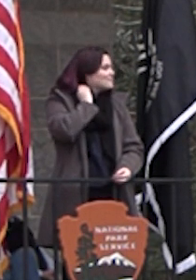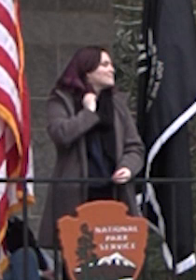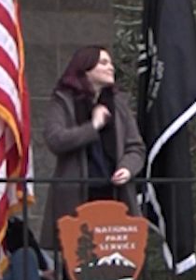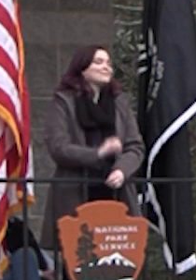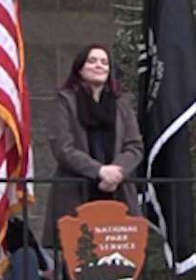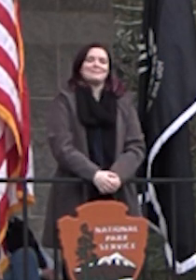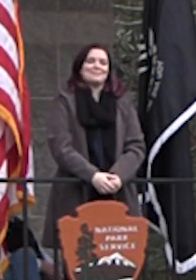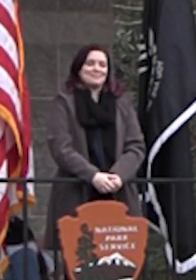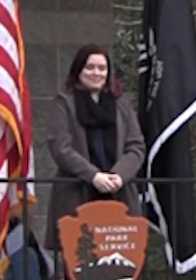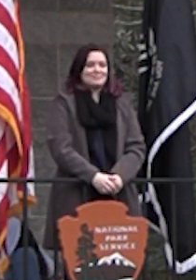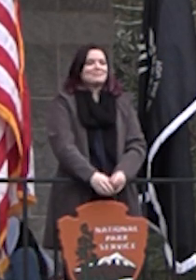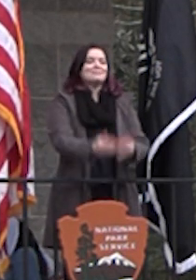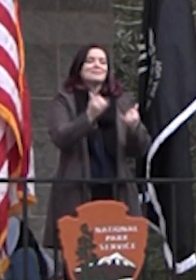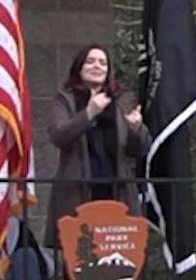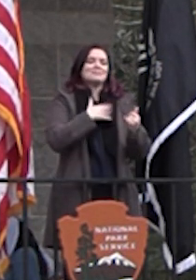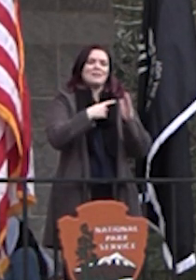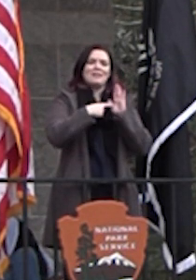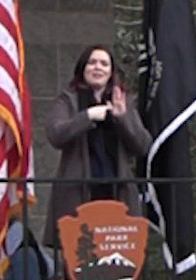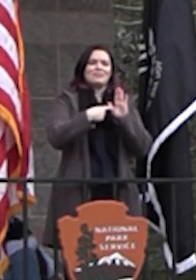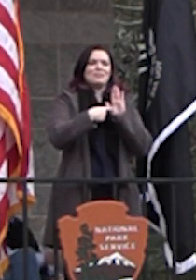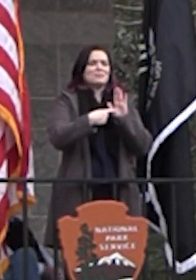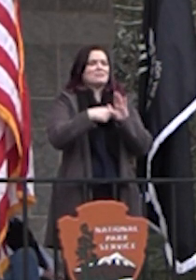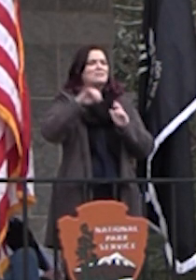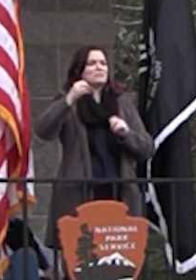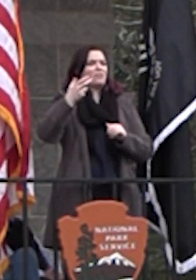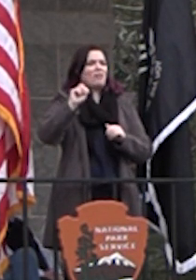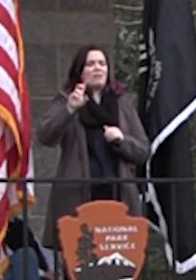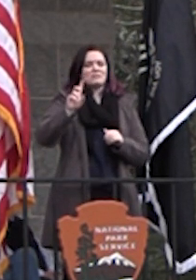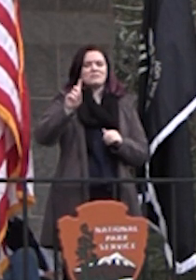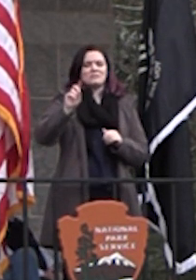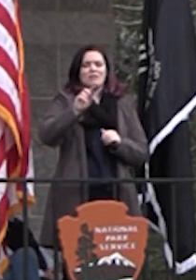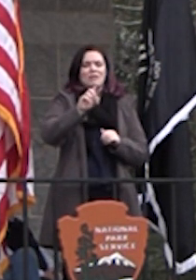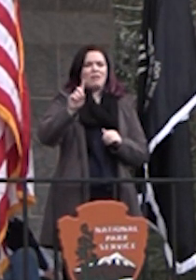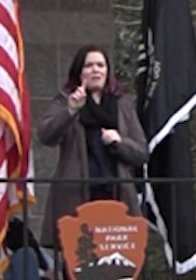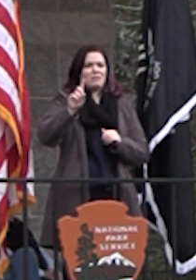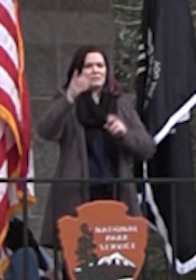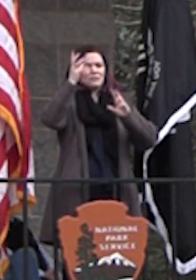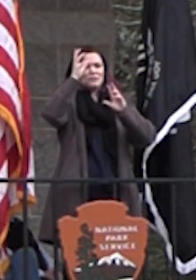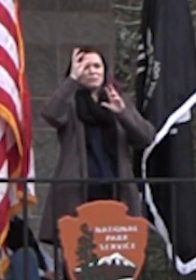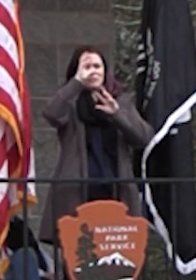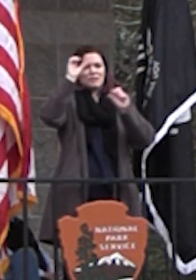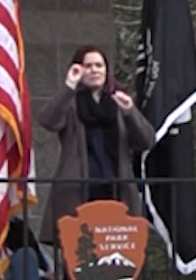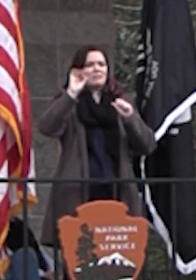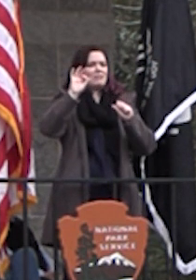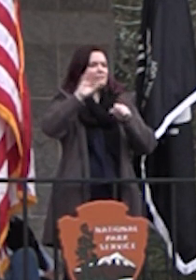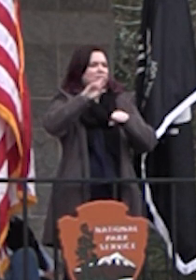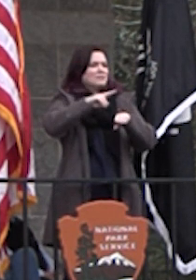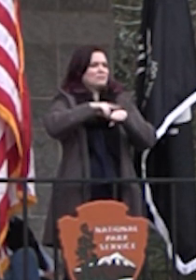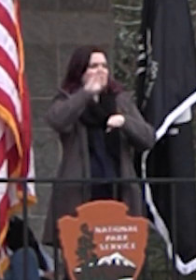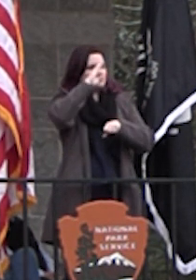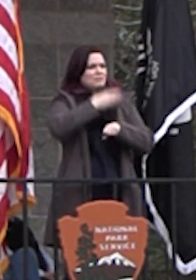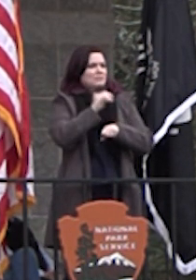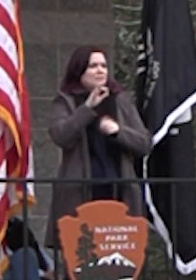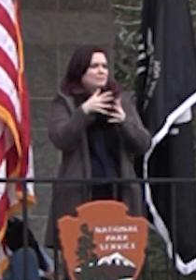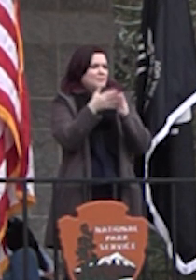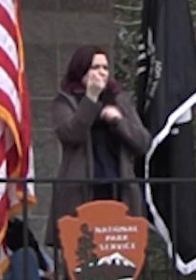Today is my honor to represent John Dodd, President General of the National Sons of the American Revolution, as we join the mission